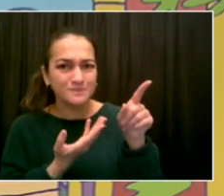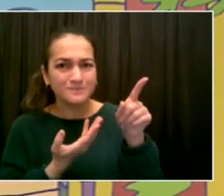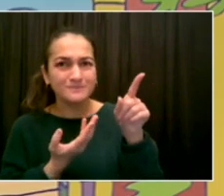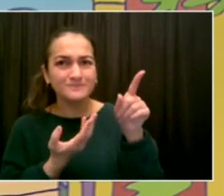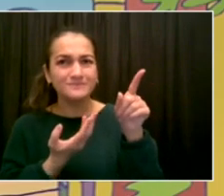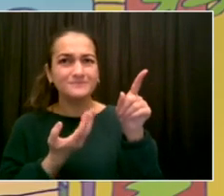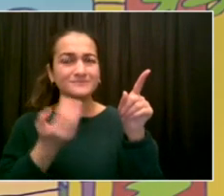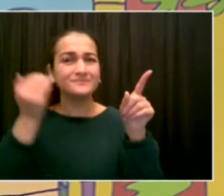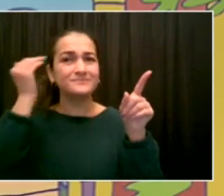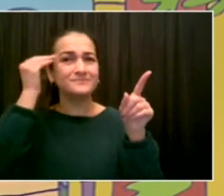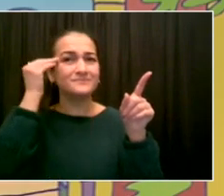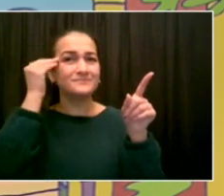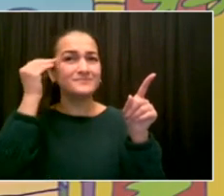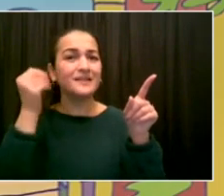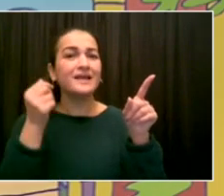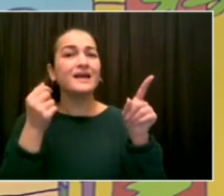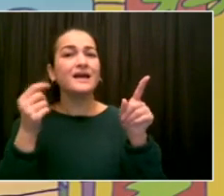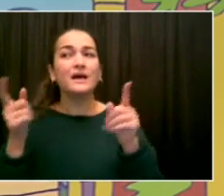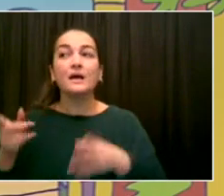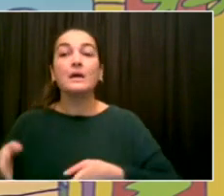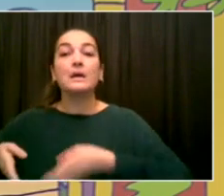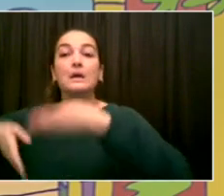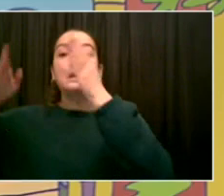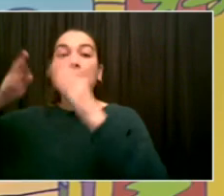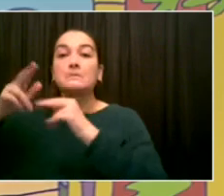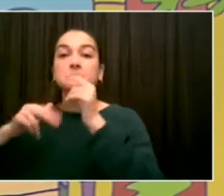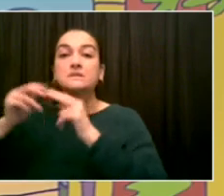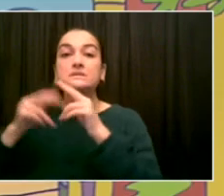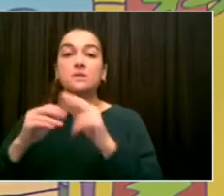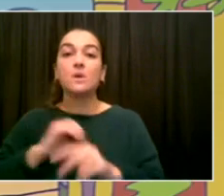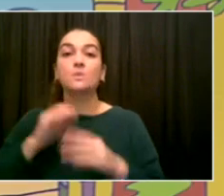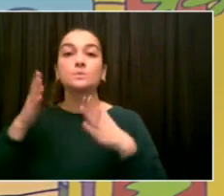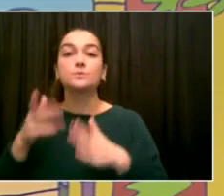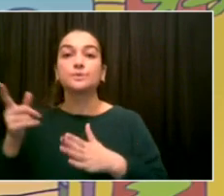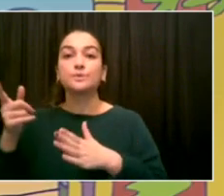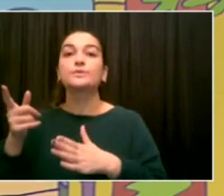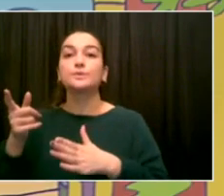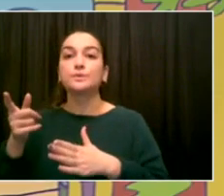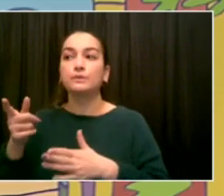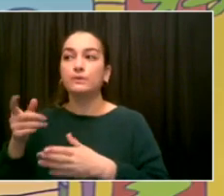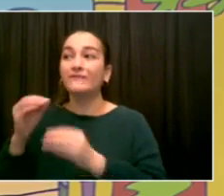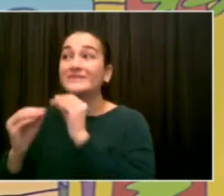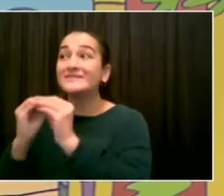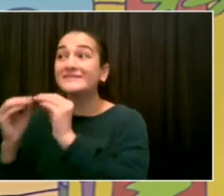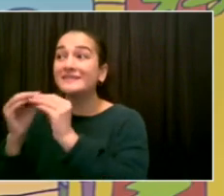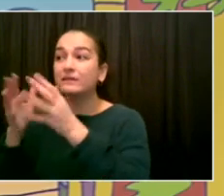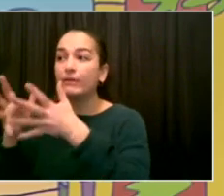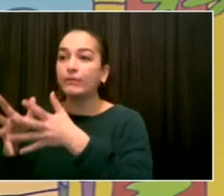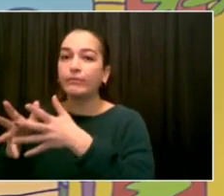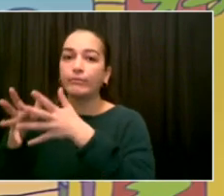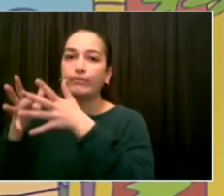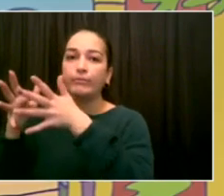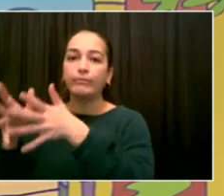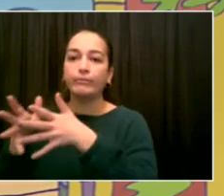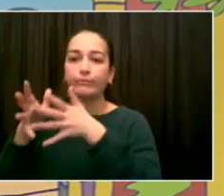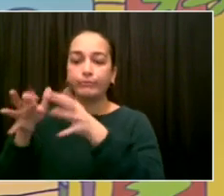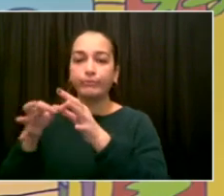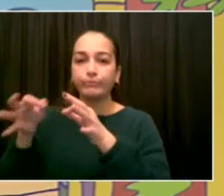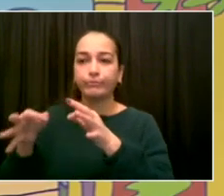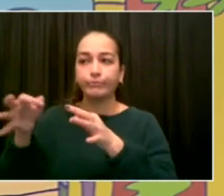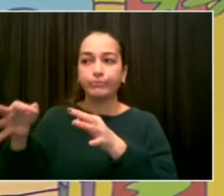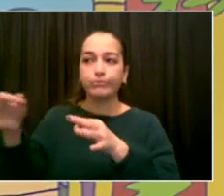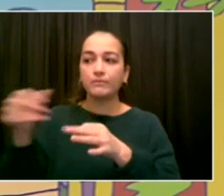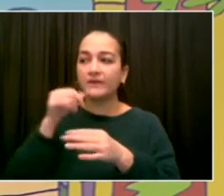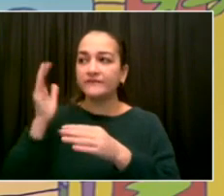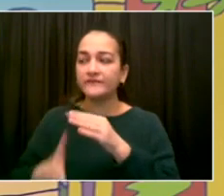before they get any work done? It's a great question, and I've actually had many conversations with our buildings commissioner, Melanie LaRocca, and I'll make sure that her team